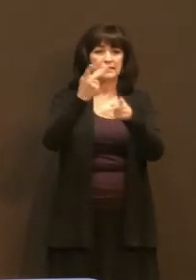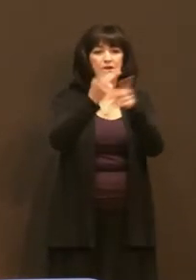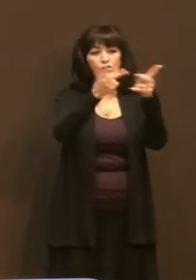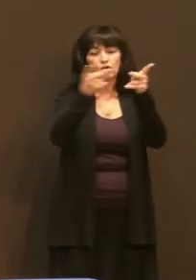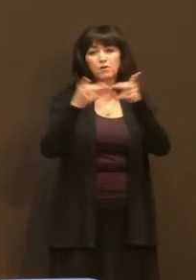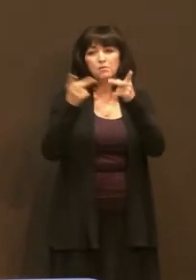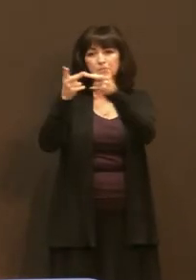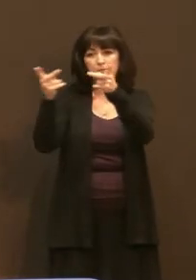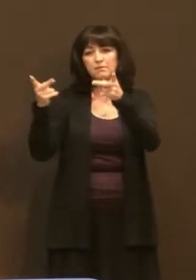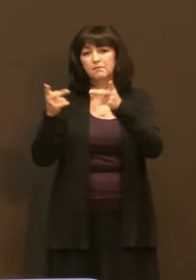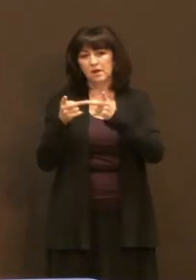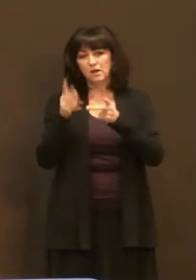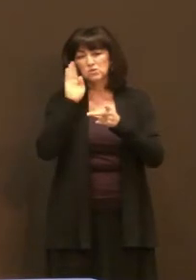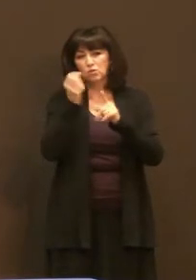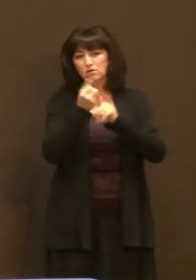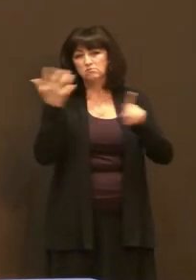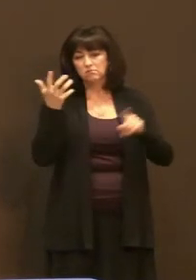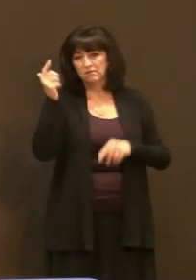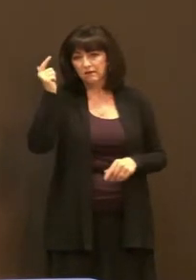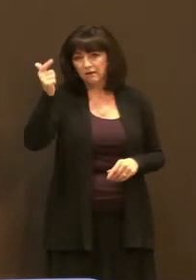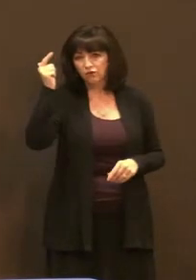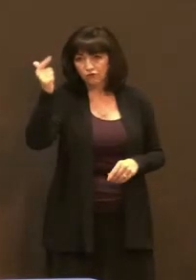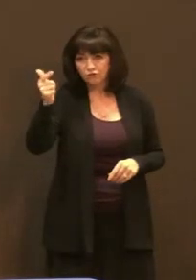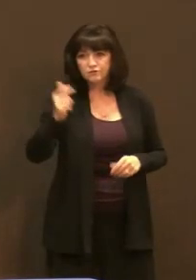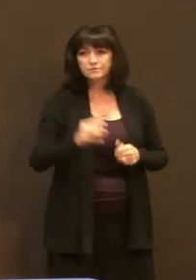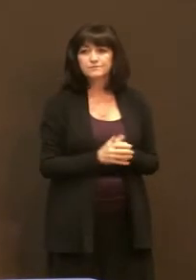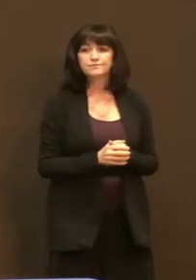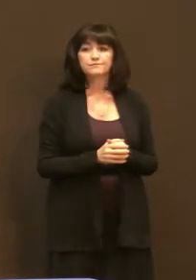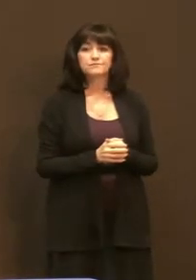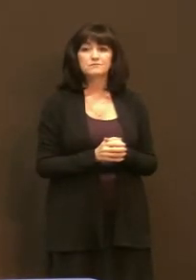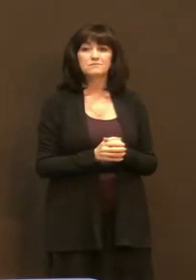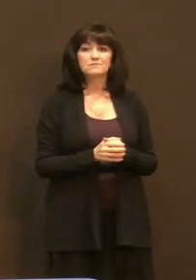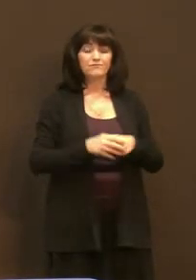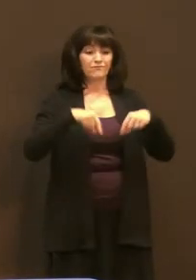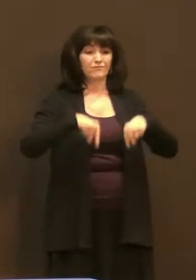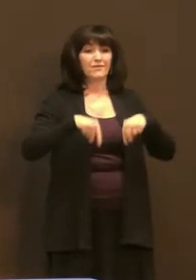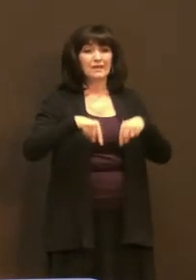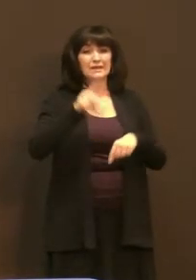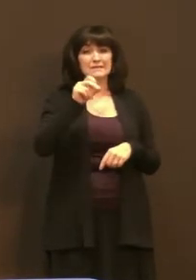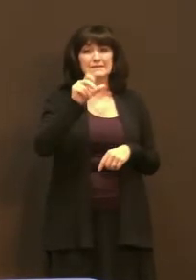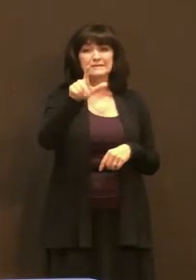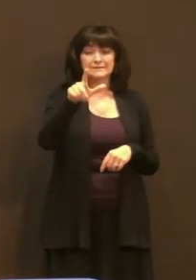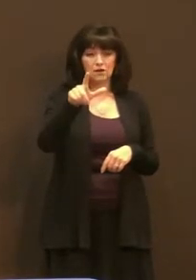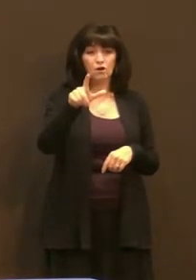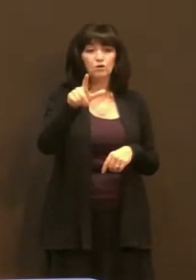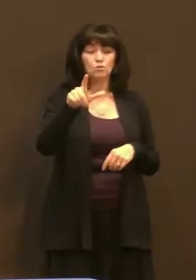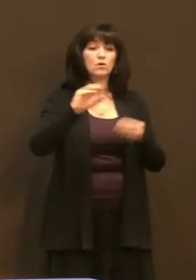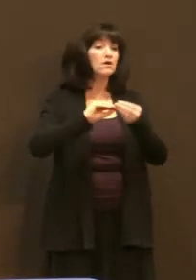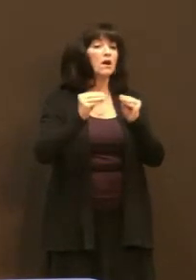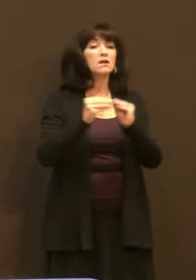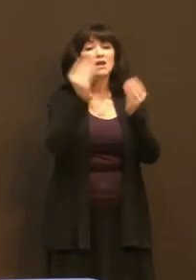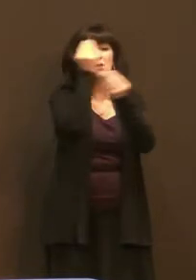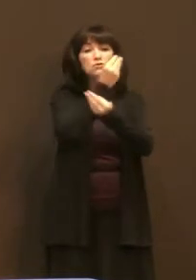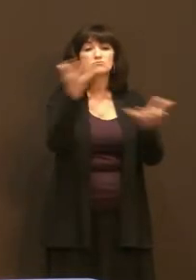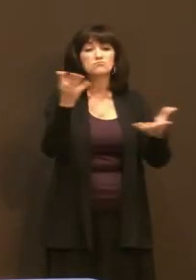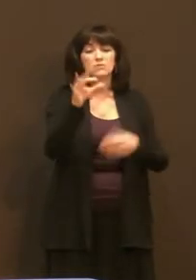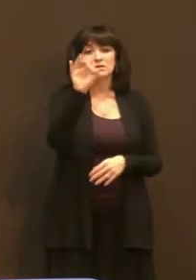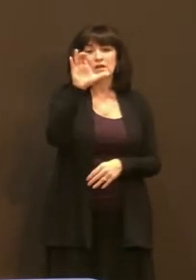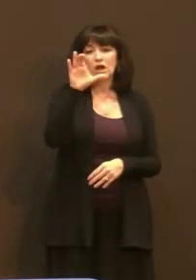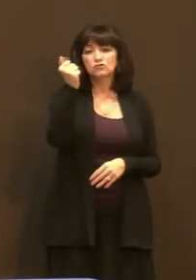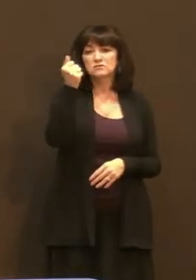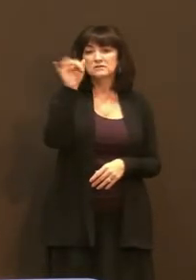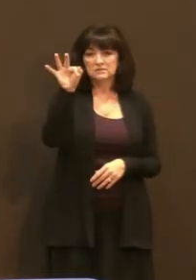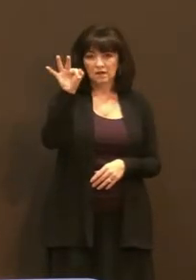So the number of cases are divided among our geographic areas, 919 positive